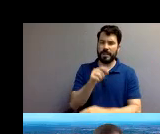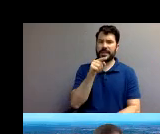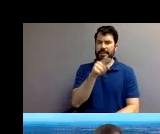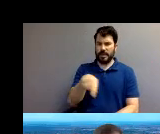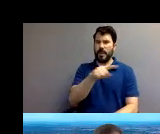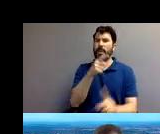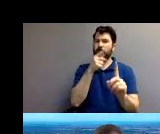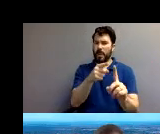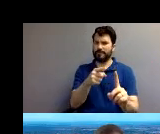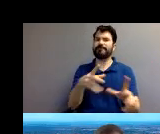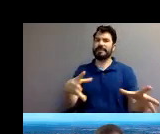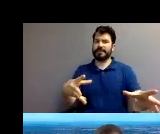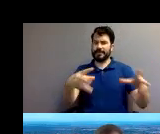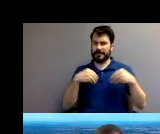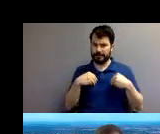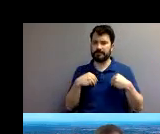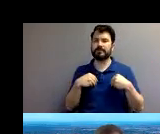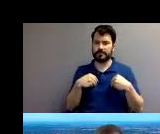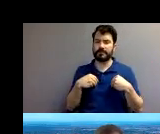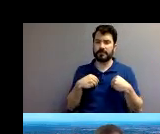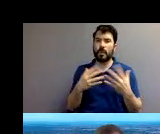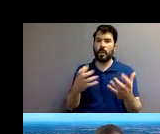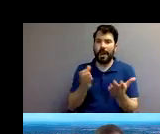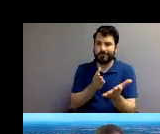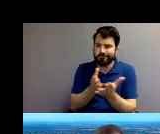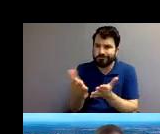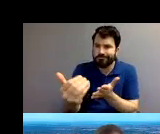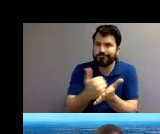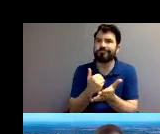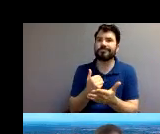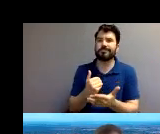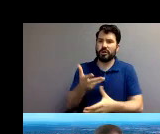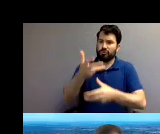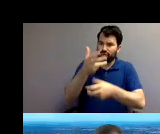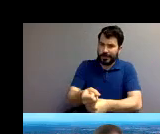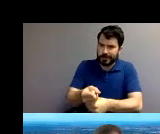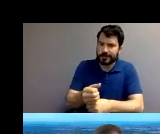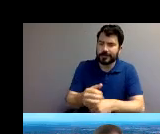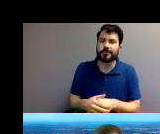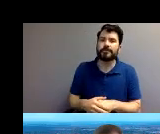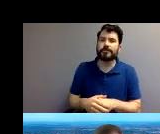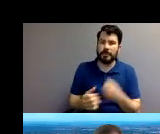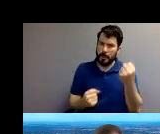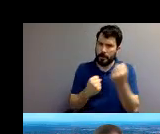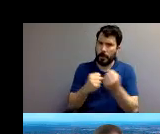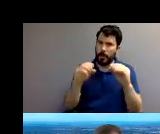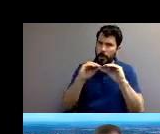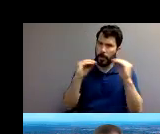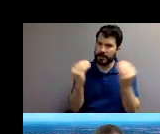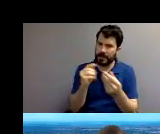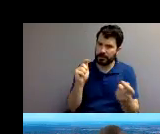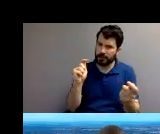was best for us to focus on building transparency and trust, supporting organizational change as we go through